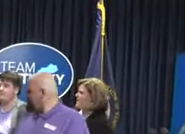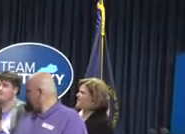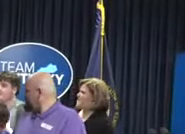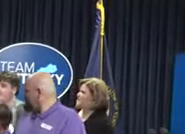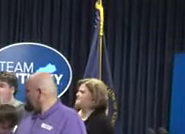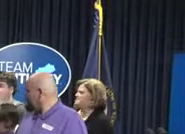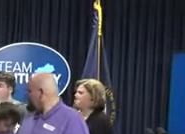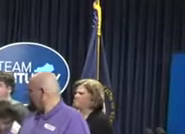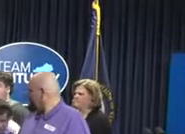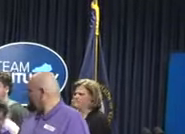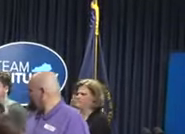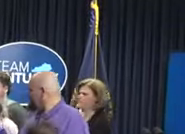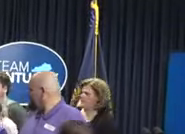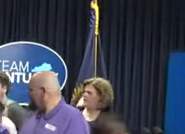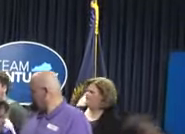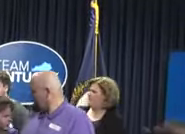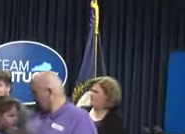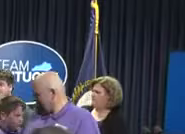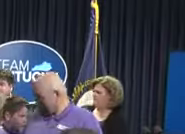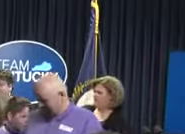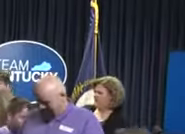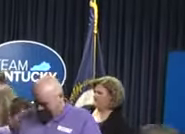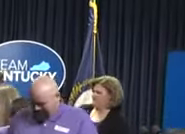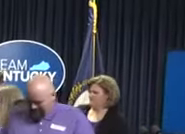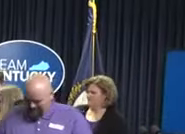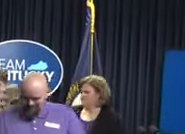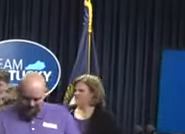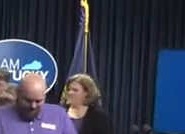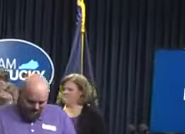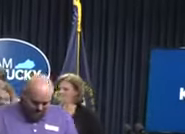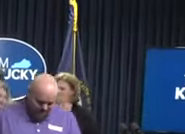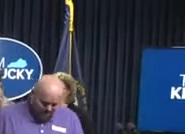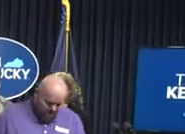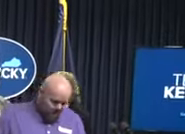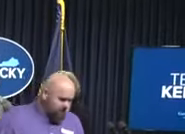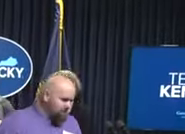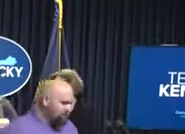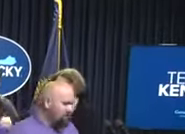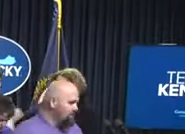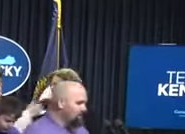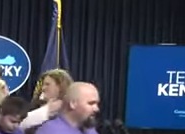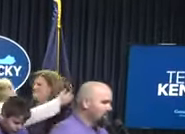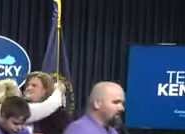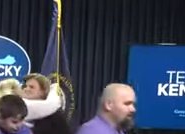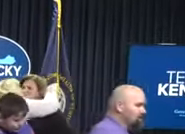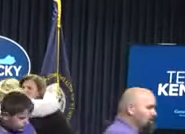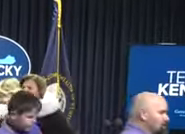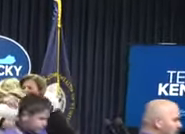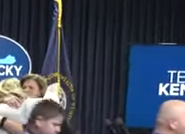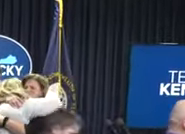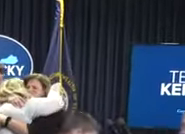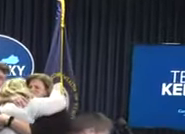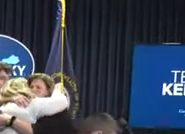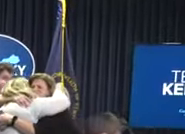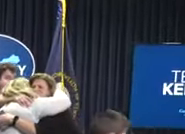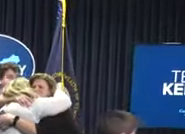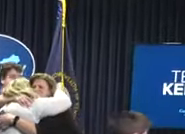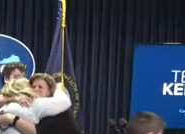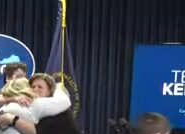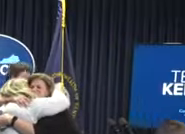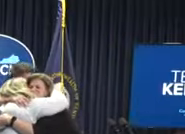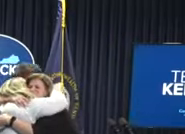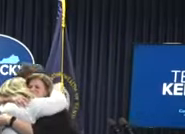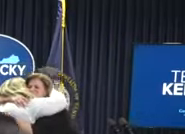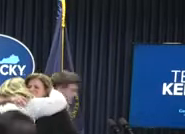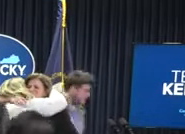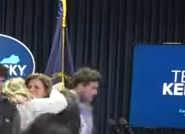Thank you. Anybody? I'm calling Nickel Pen. Okay. Thanks a lot. Thank you. What's your name?